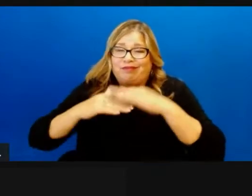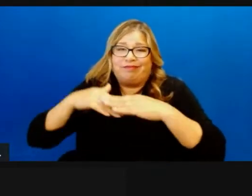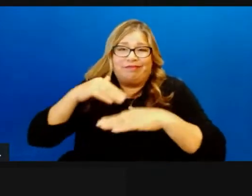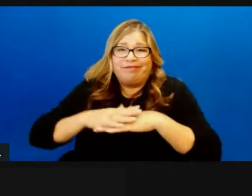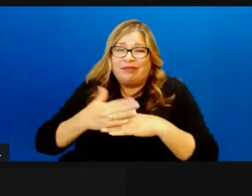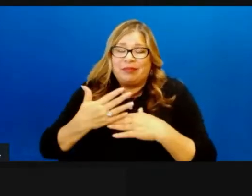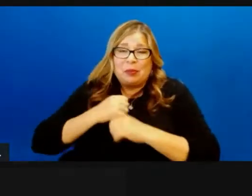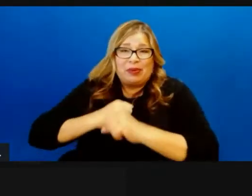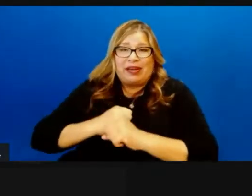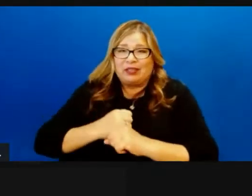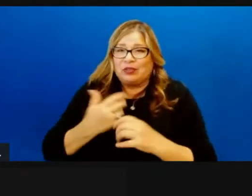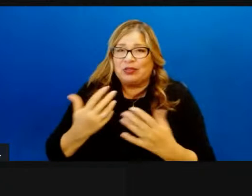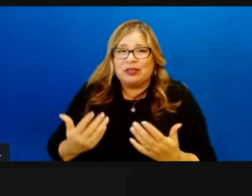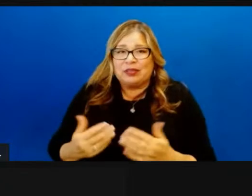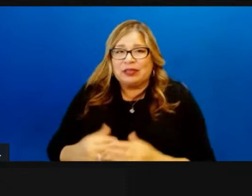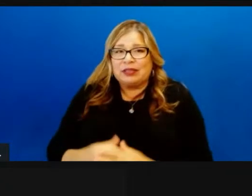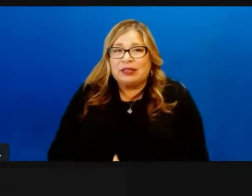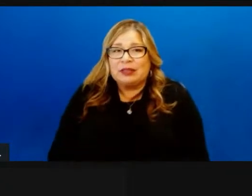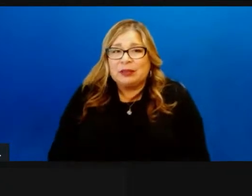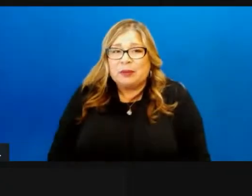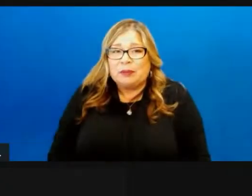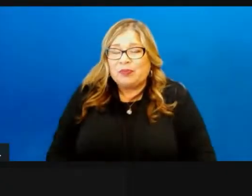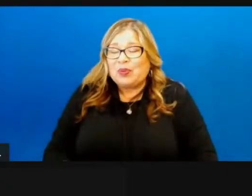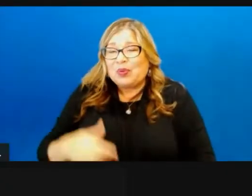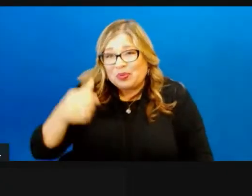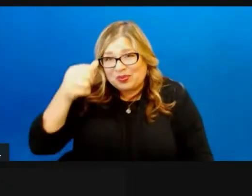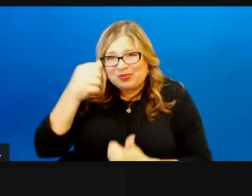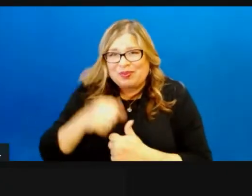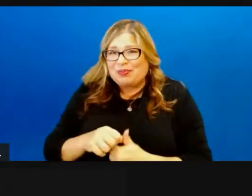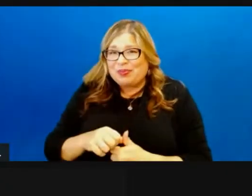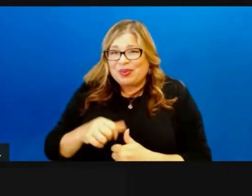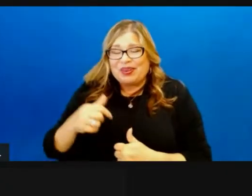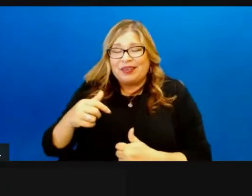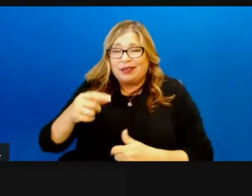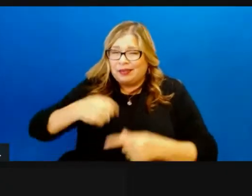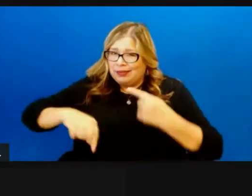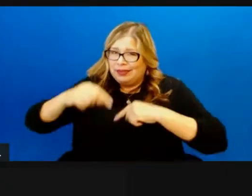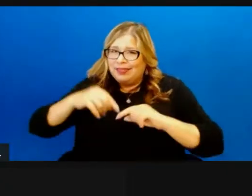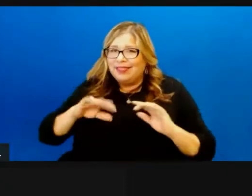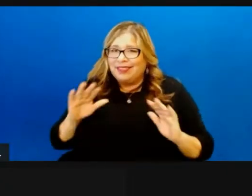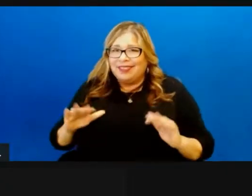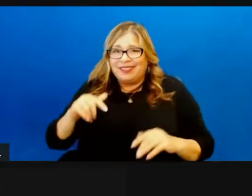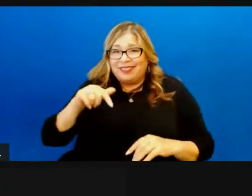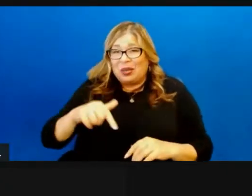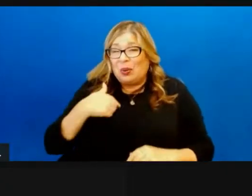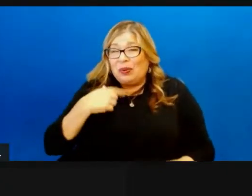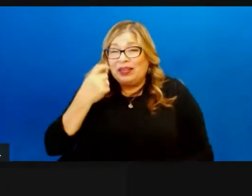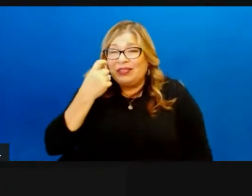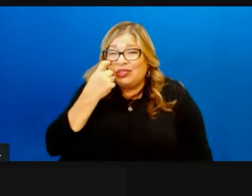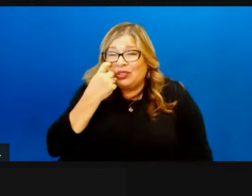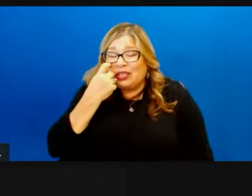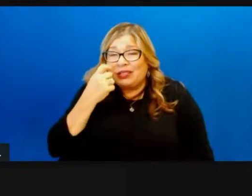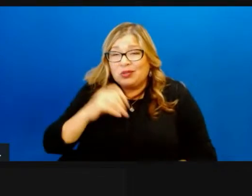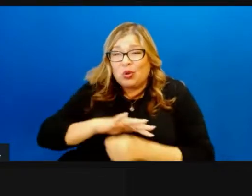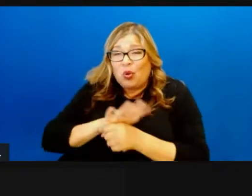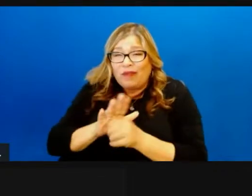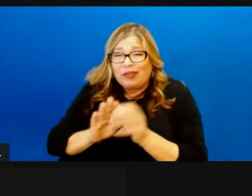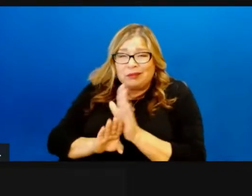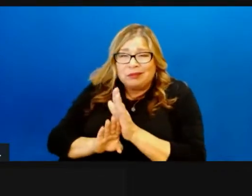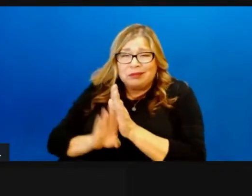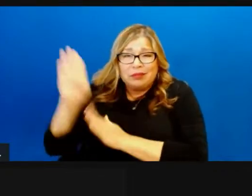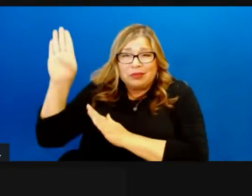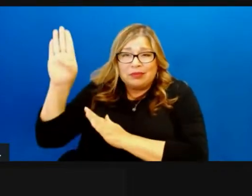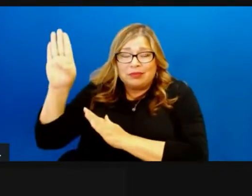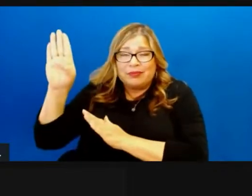step back, we're coming out of one of the most challenging COVID surges that we've experienced. Yes, people sort of hang their